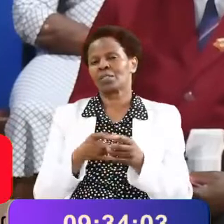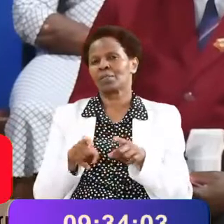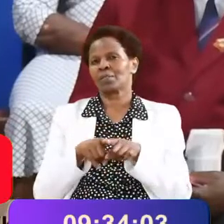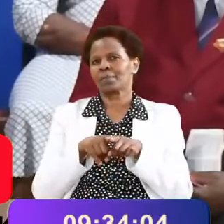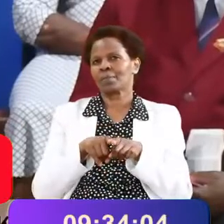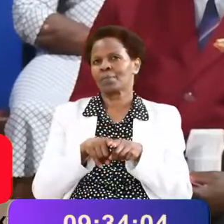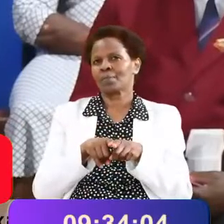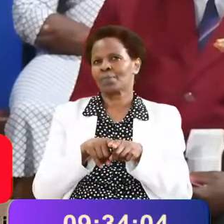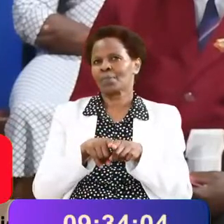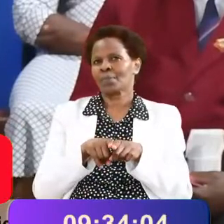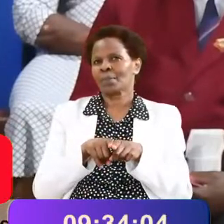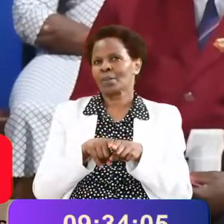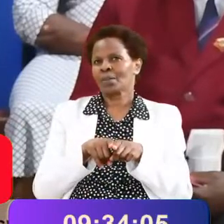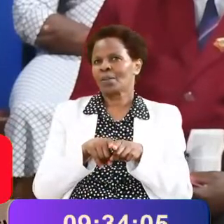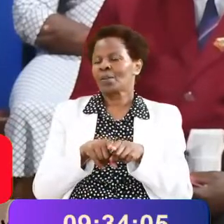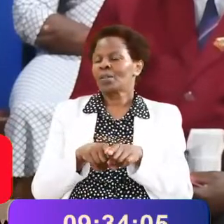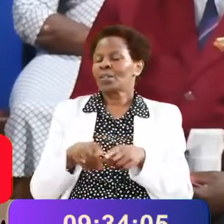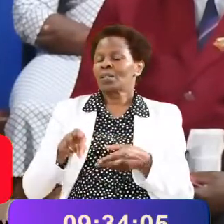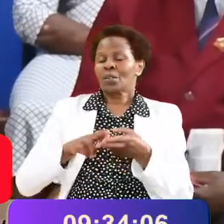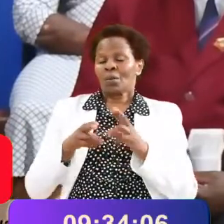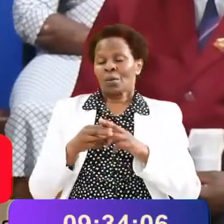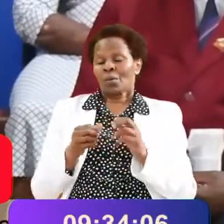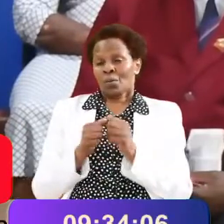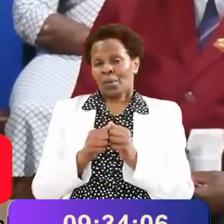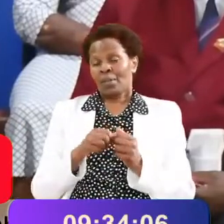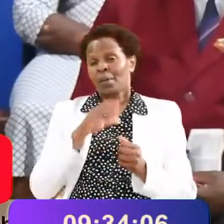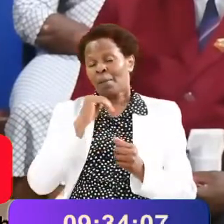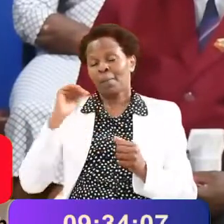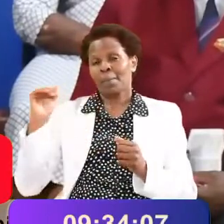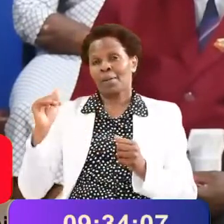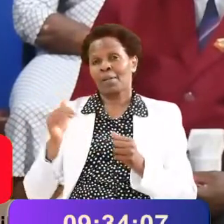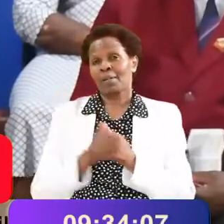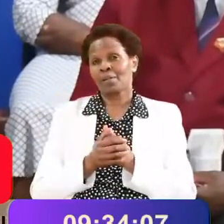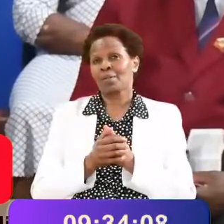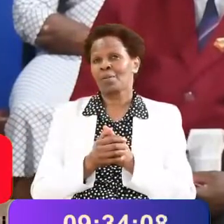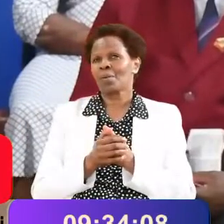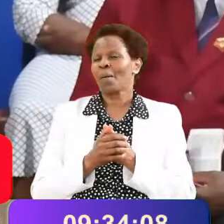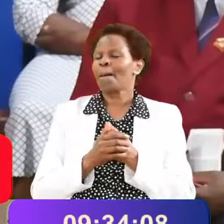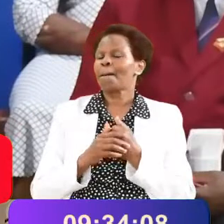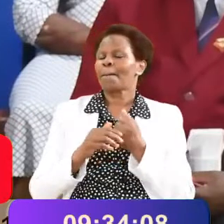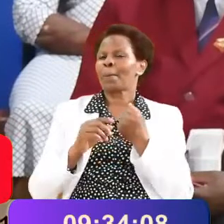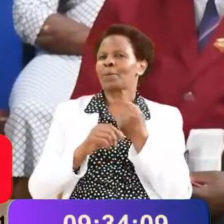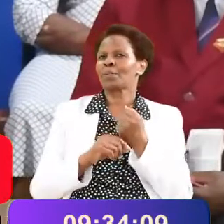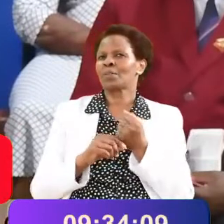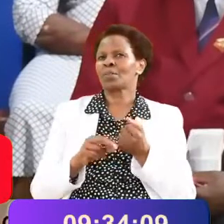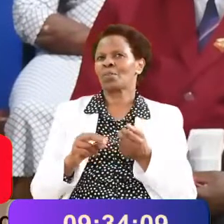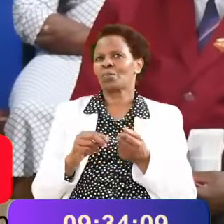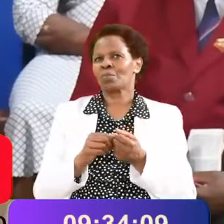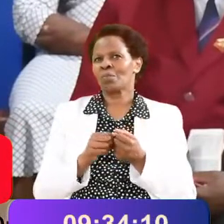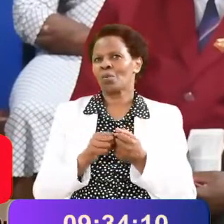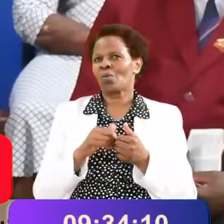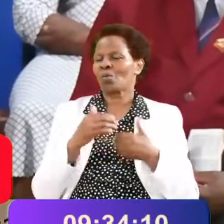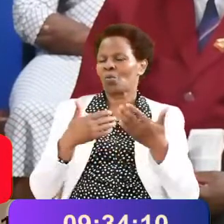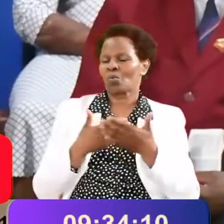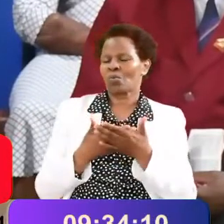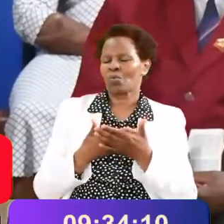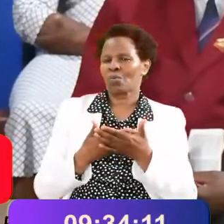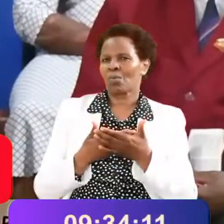that reconciliation between men. So what we would call vertical reconciliation and horizontal reconciliation is very